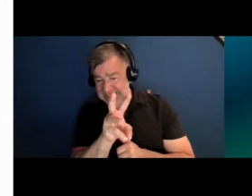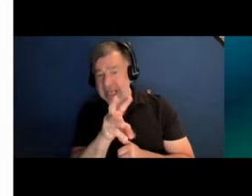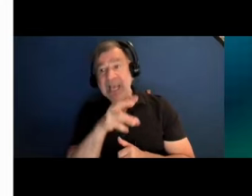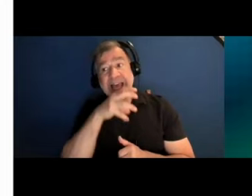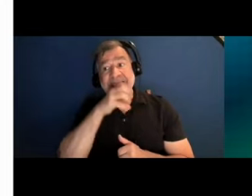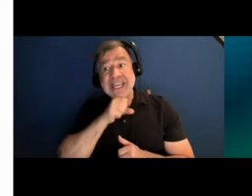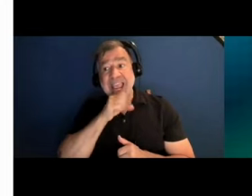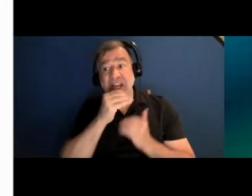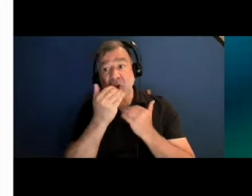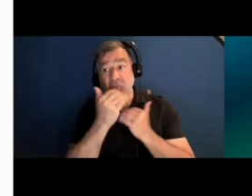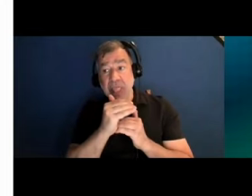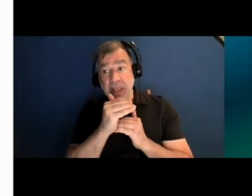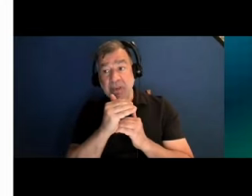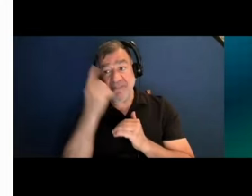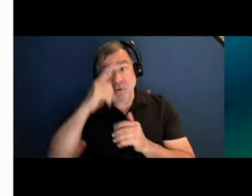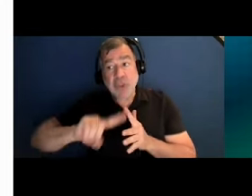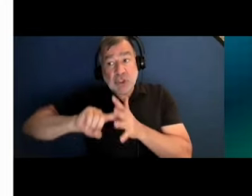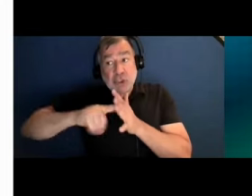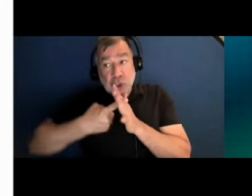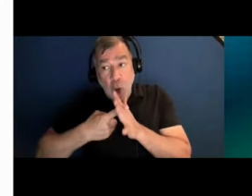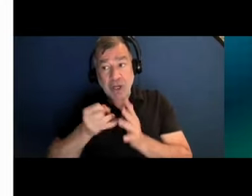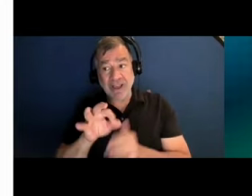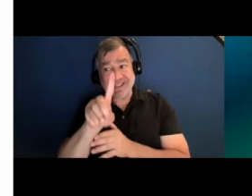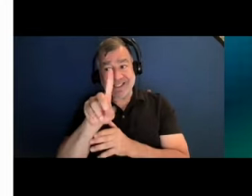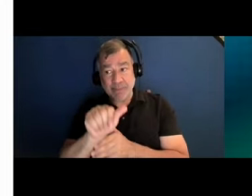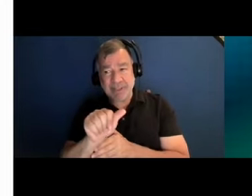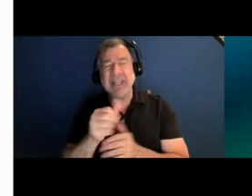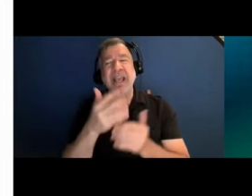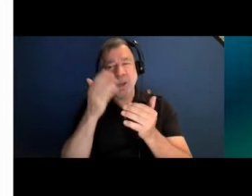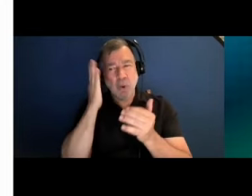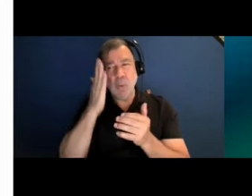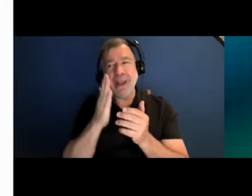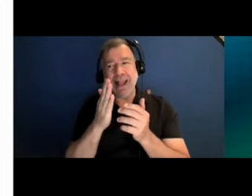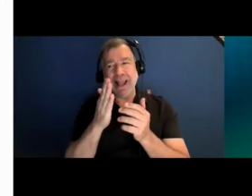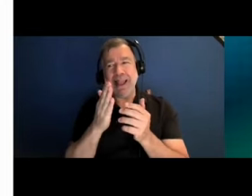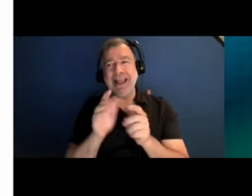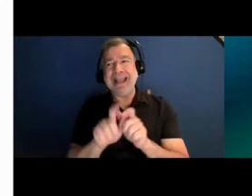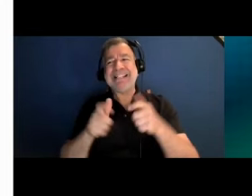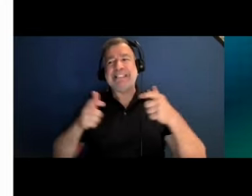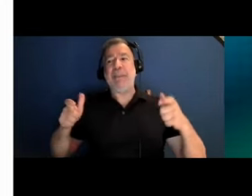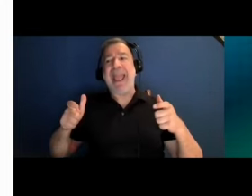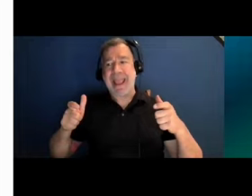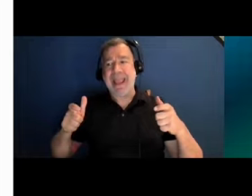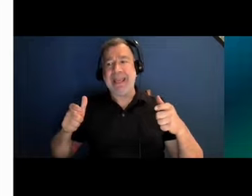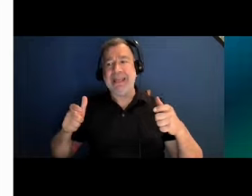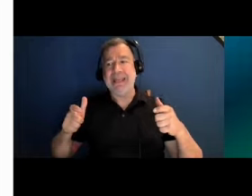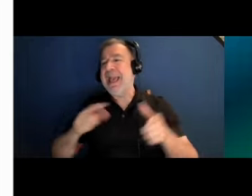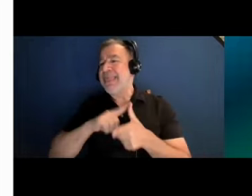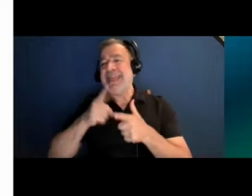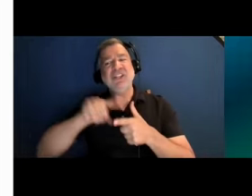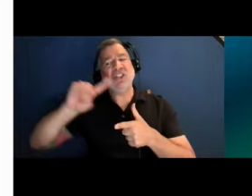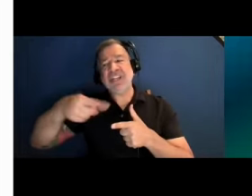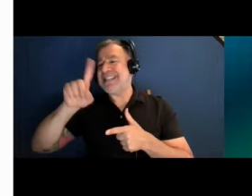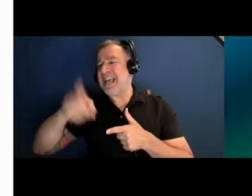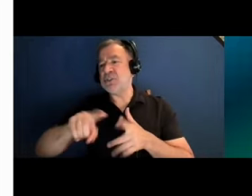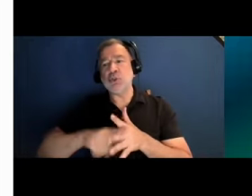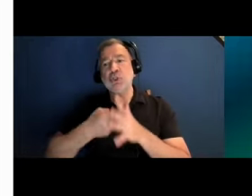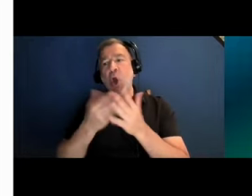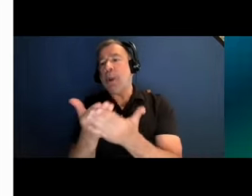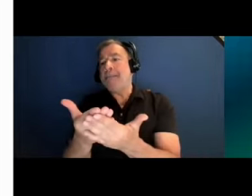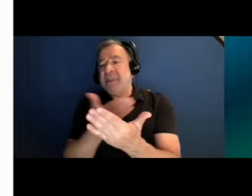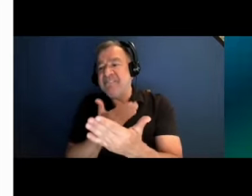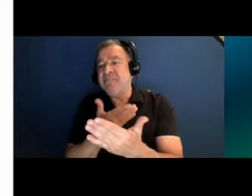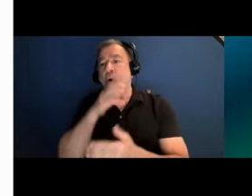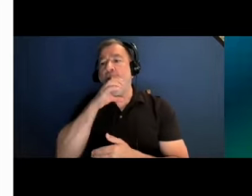age of onset for disability has expanded to before the age of 46. So as of